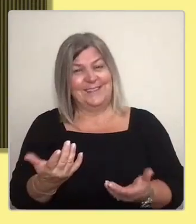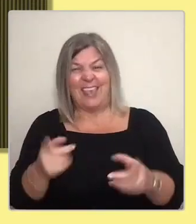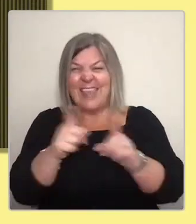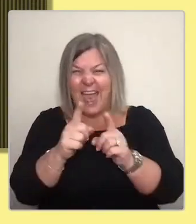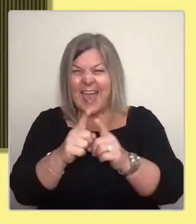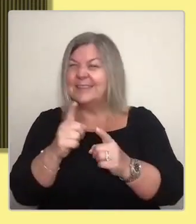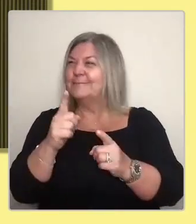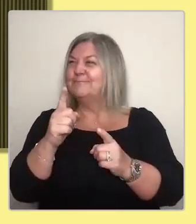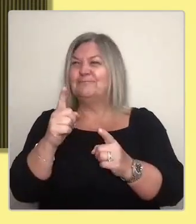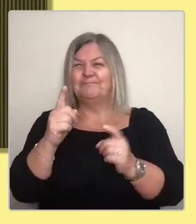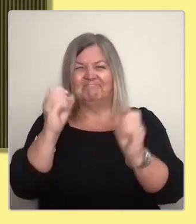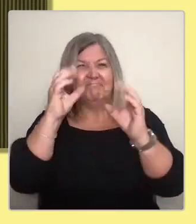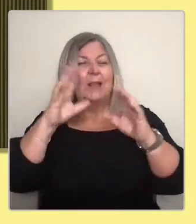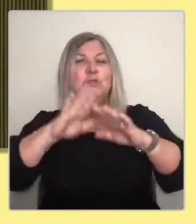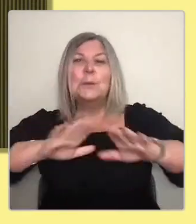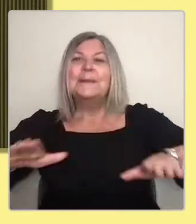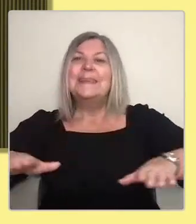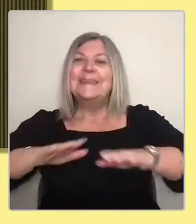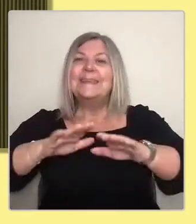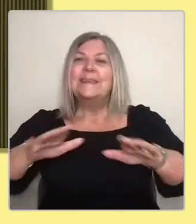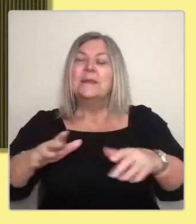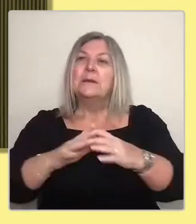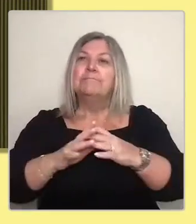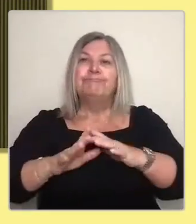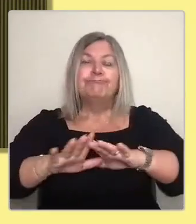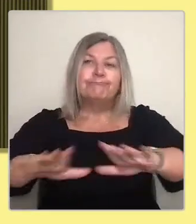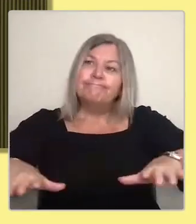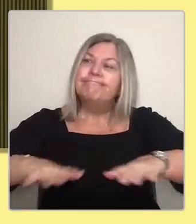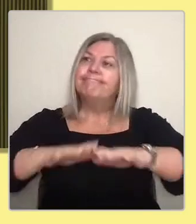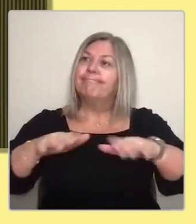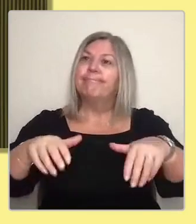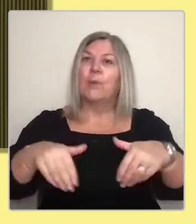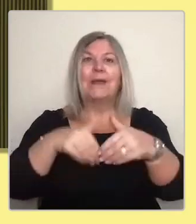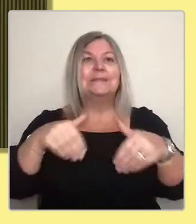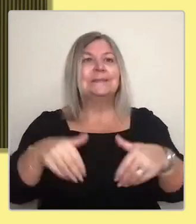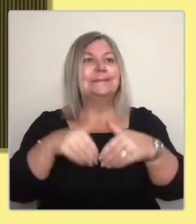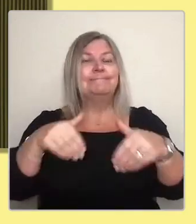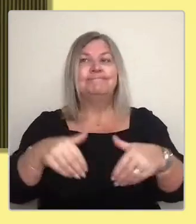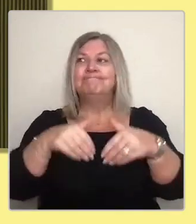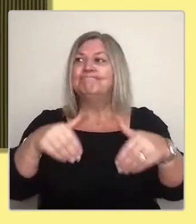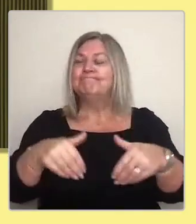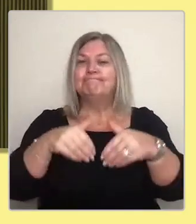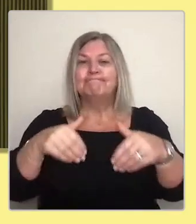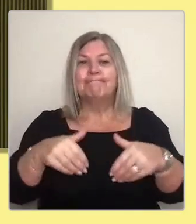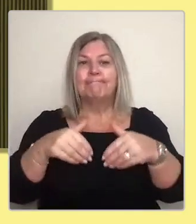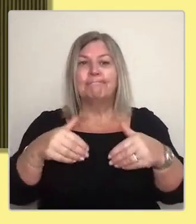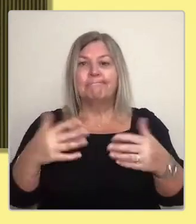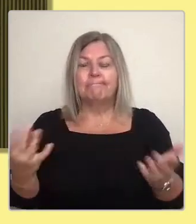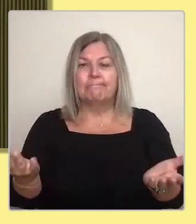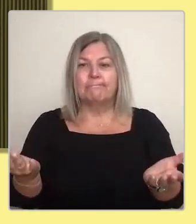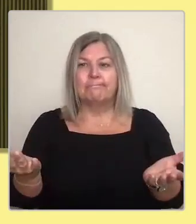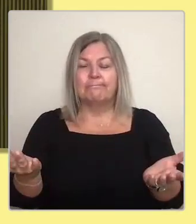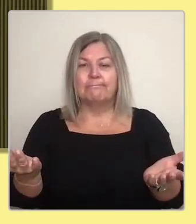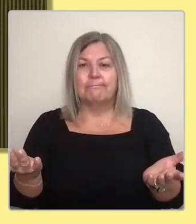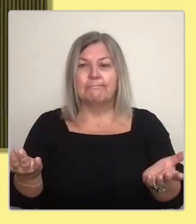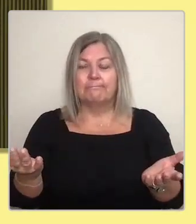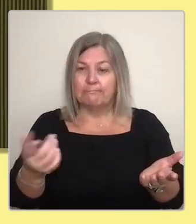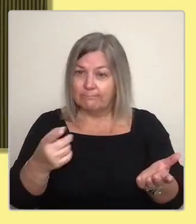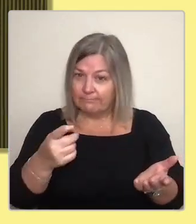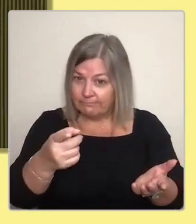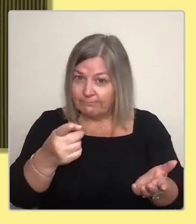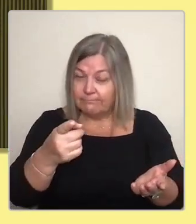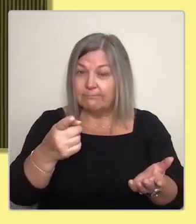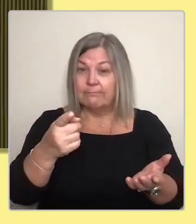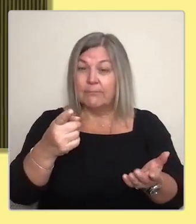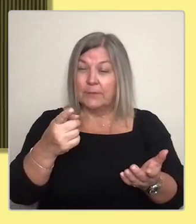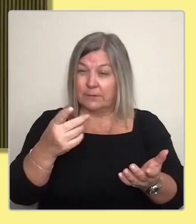treading water, we're in the same spot. And, you know, if we keep going on like that, you'll all know this. If you keep treading water, it uses up a lot